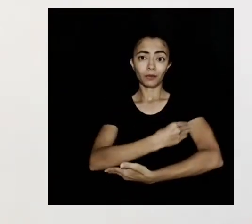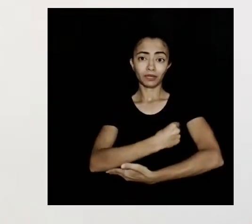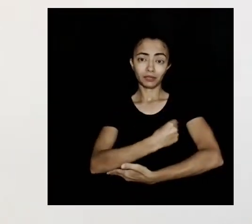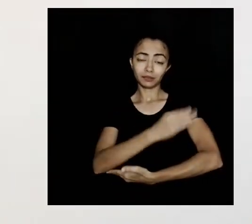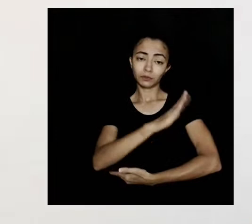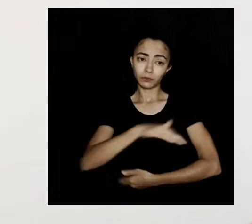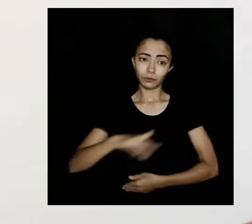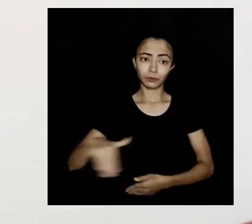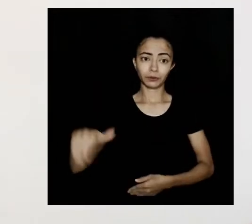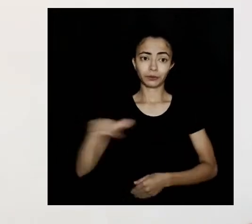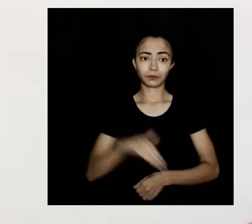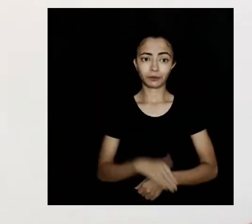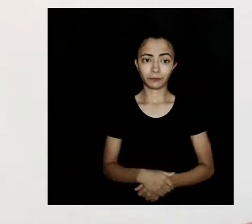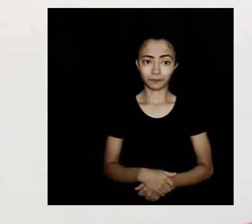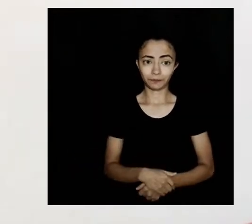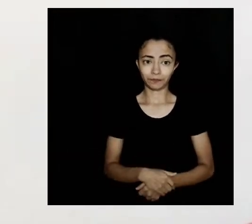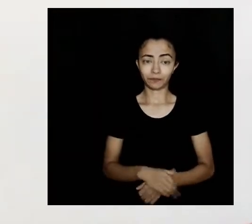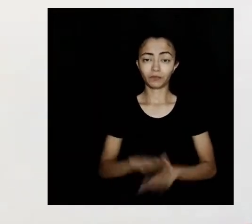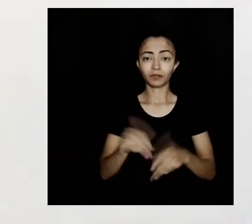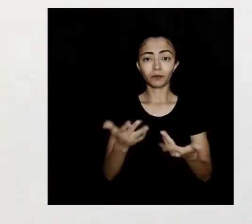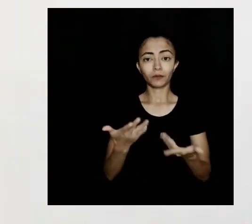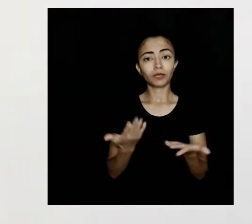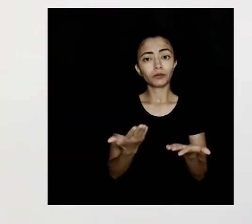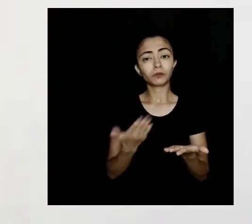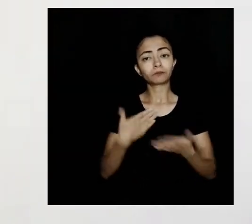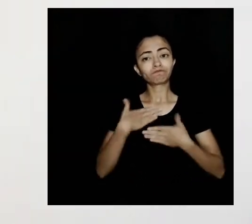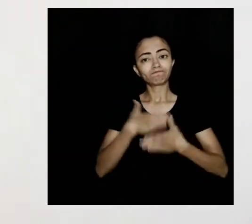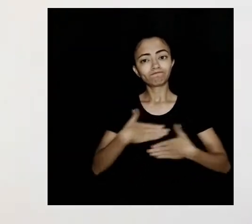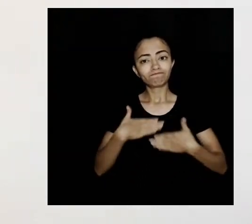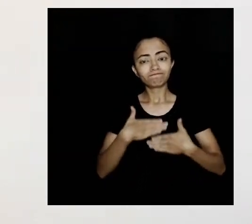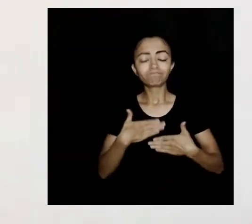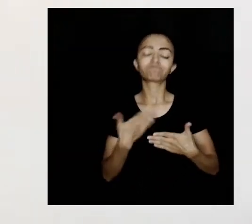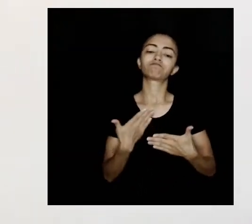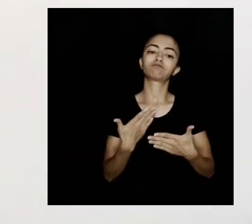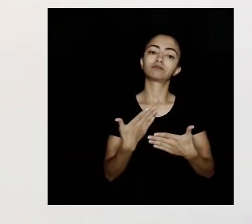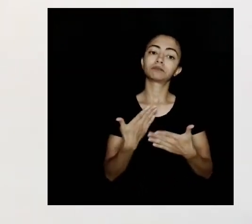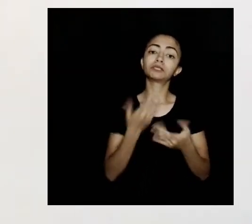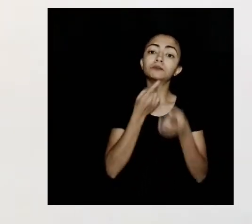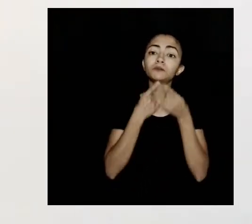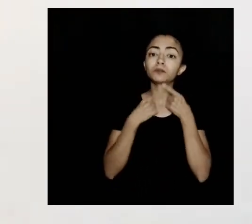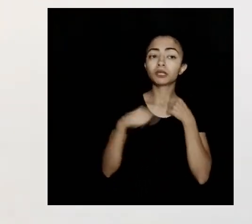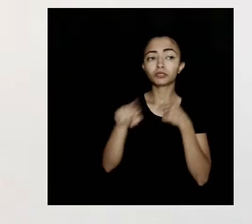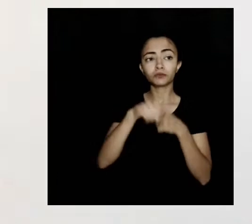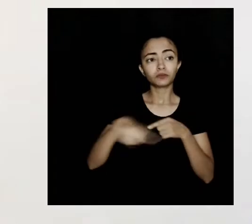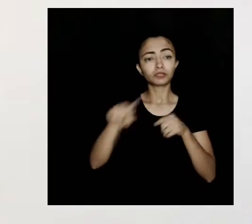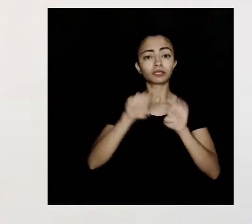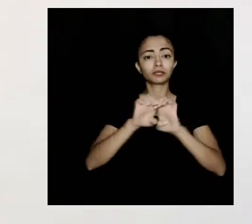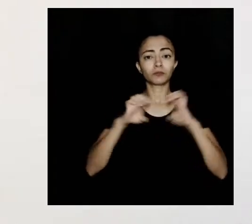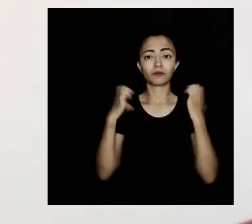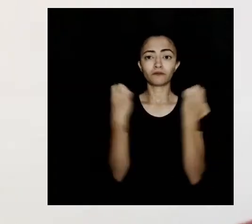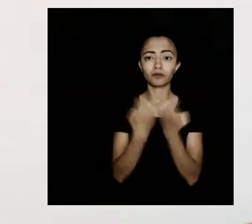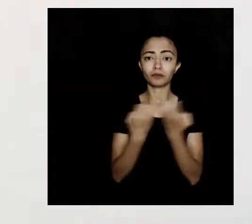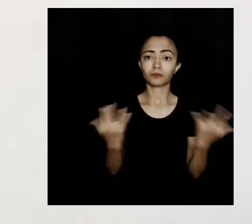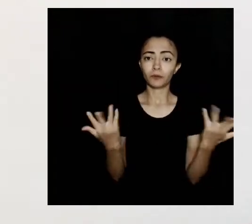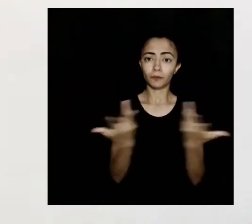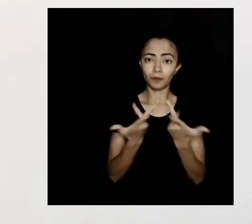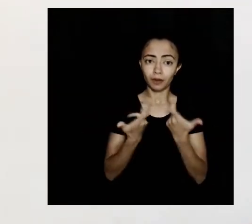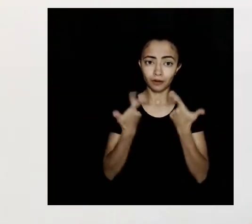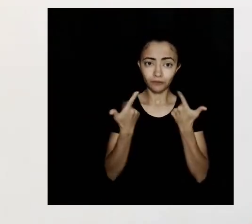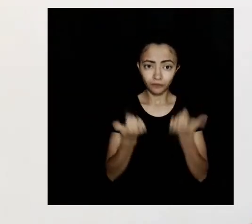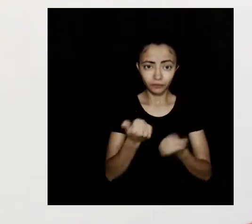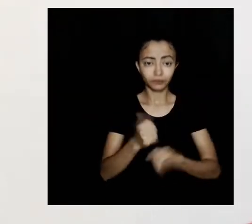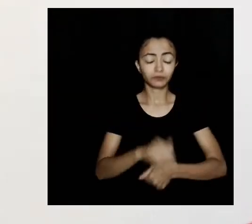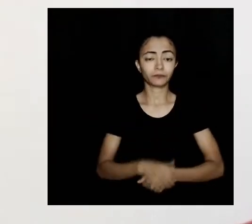maternity and first childhood. So with that, I invite you to watch this, read our